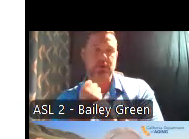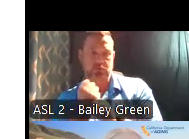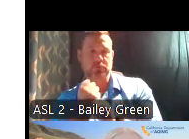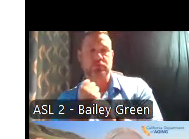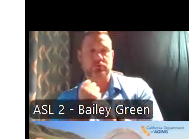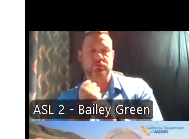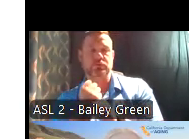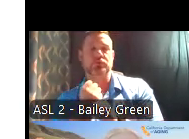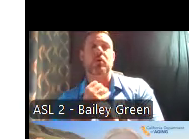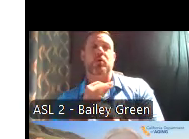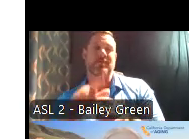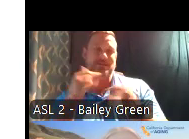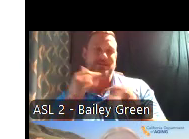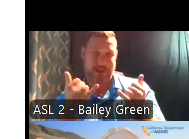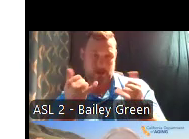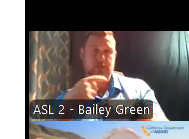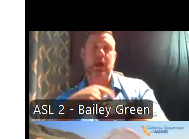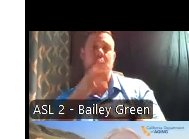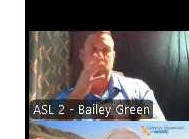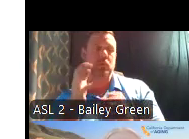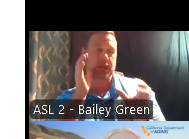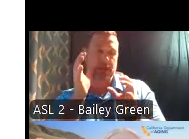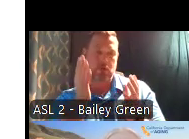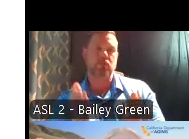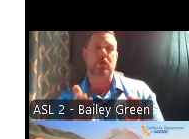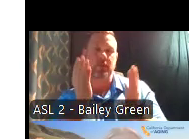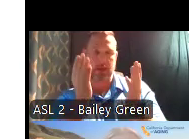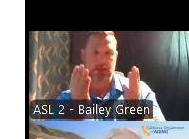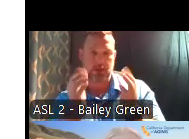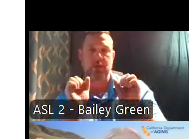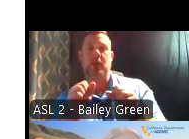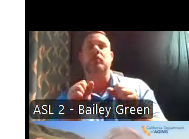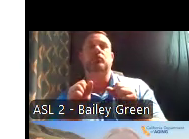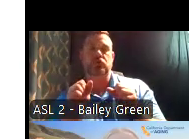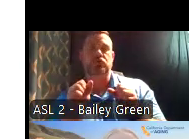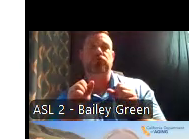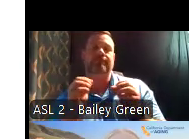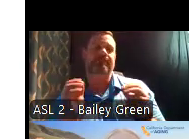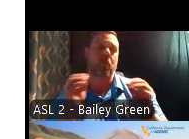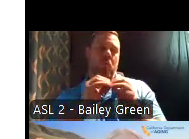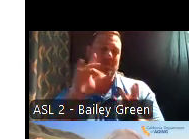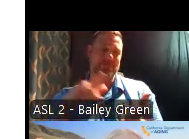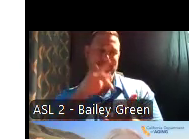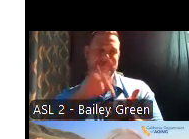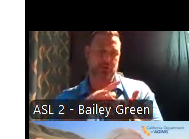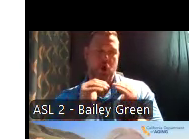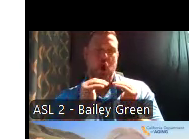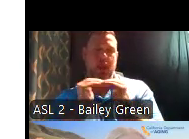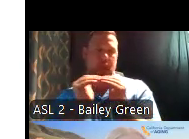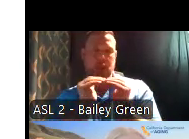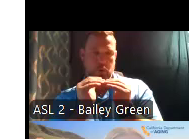again, this is the time where we're going to hear those recommendations and be able to further center our work on equity and